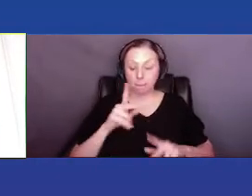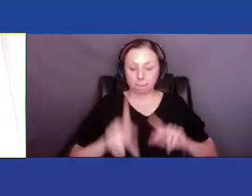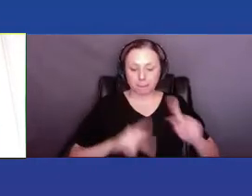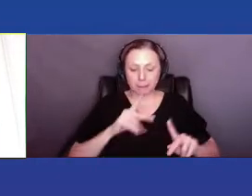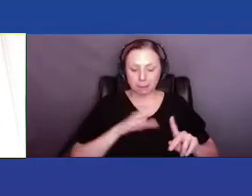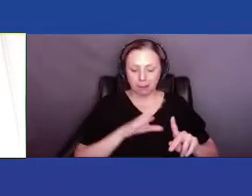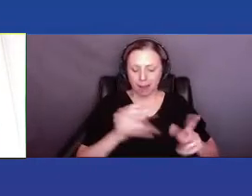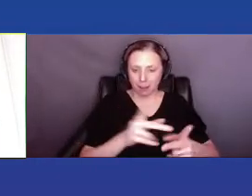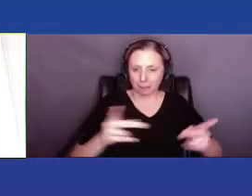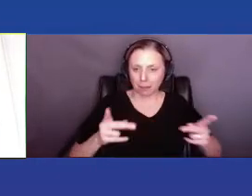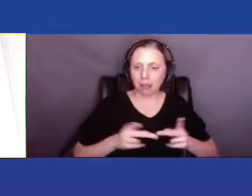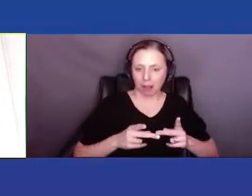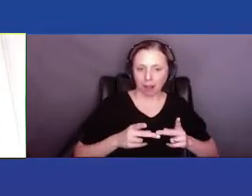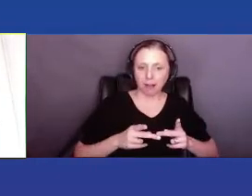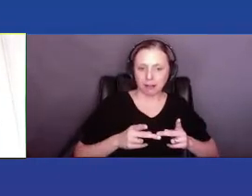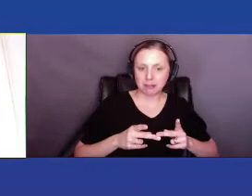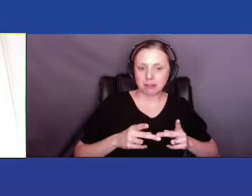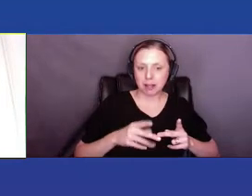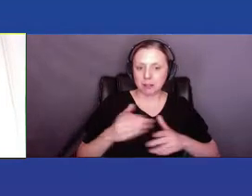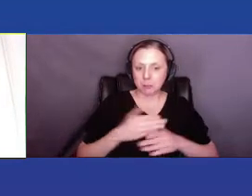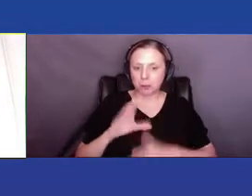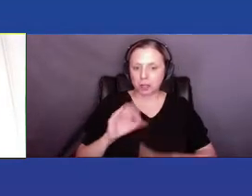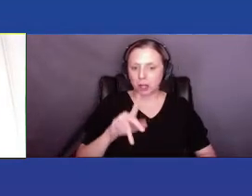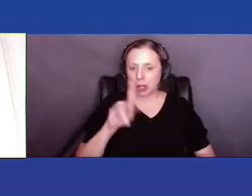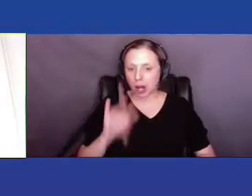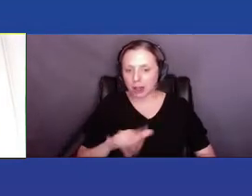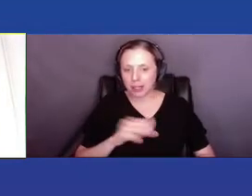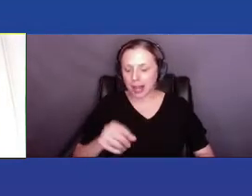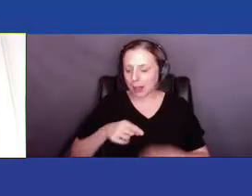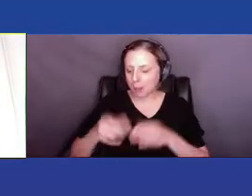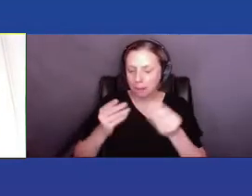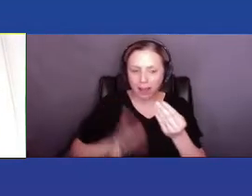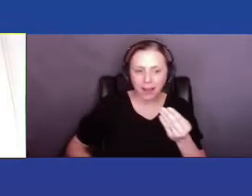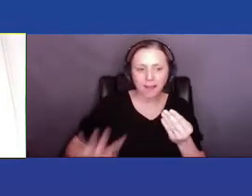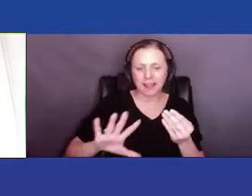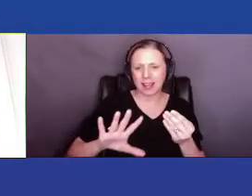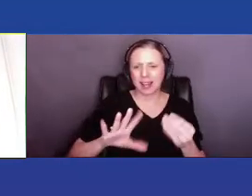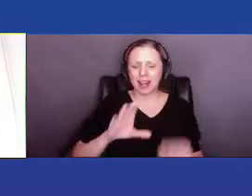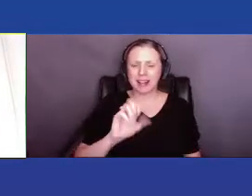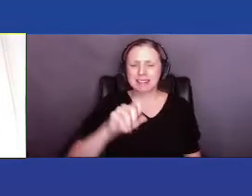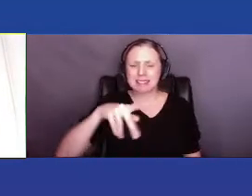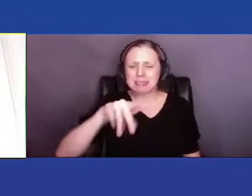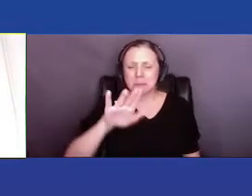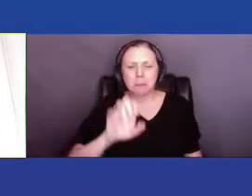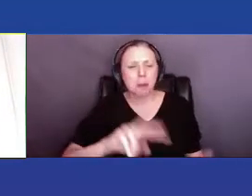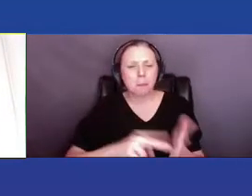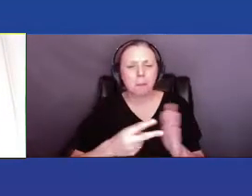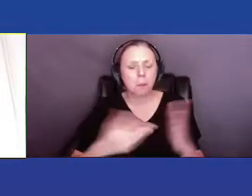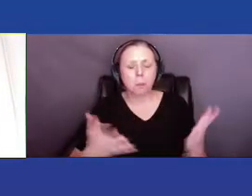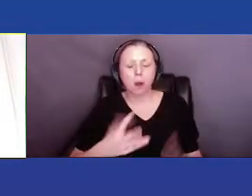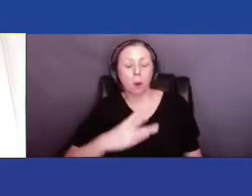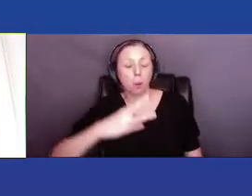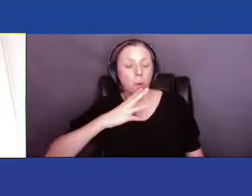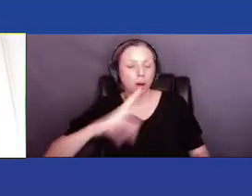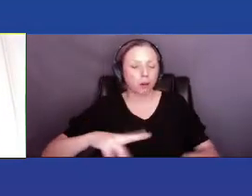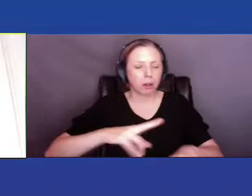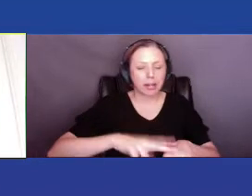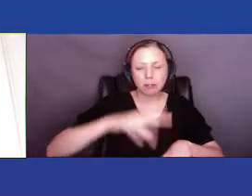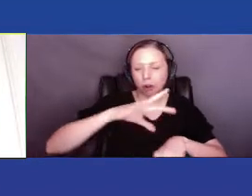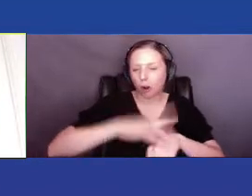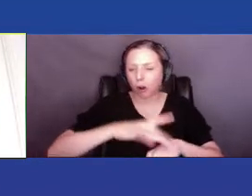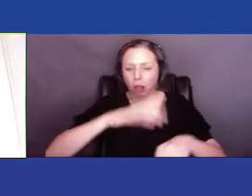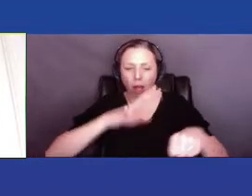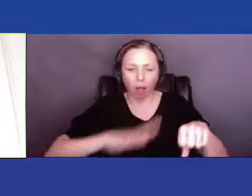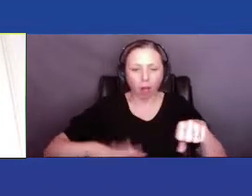and future. And by place, I mean the earth, the spaces, the water, nature, the values